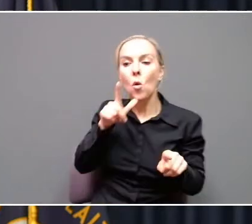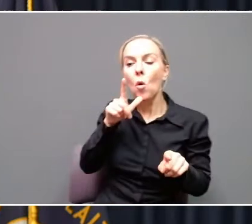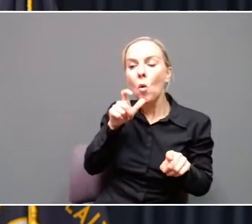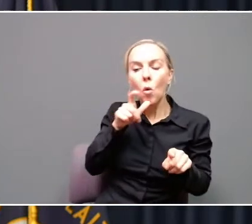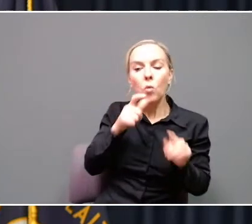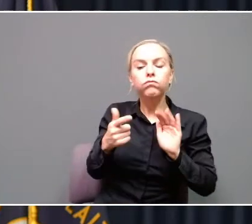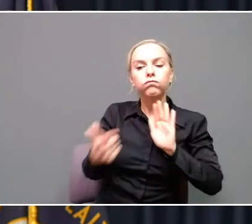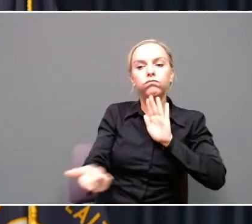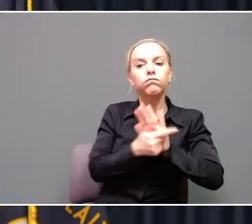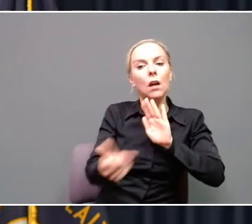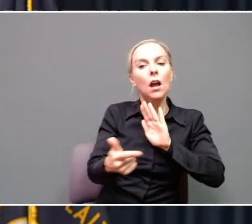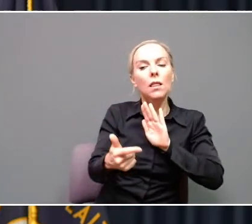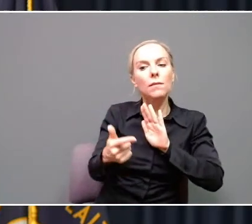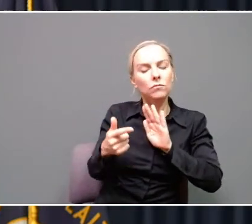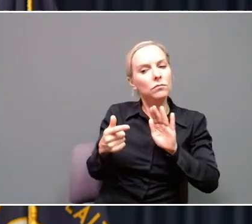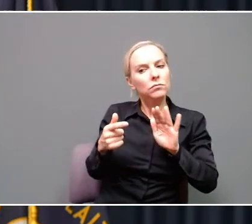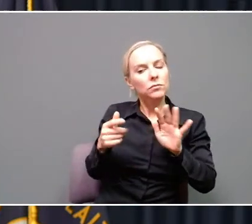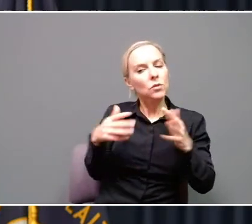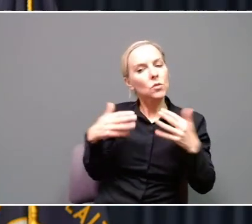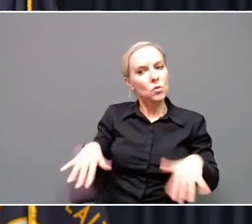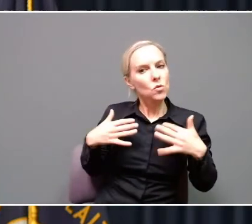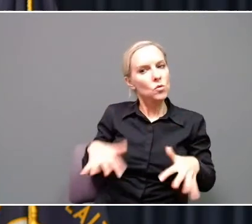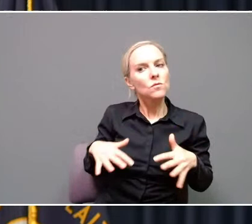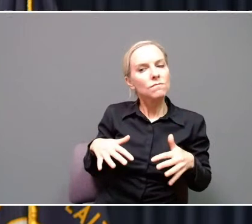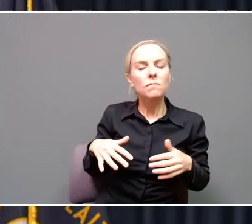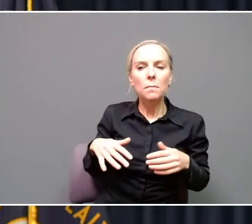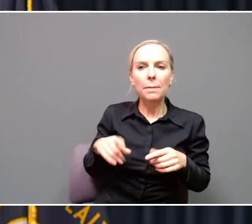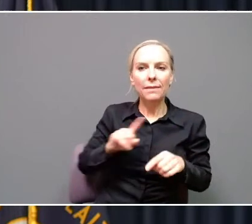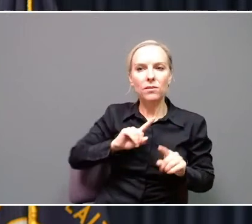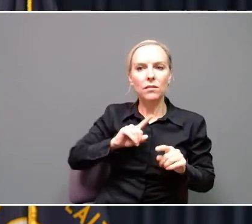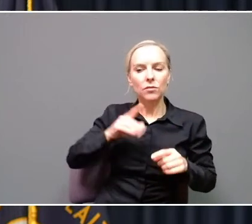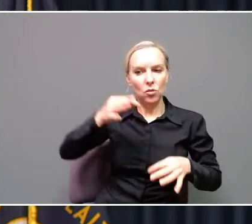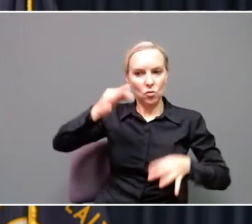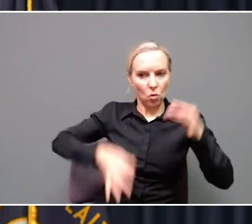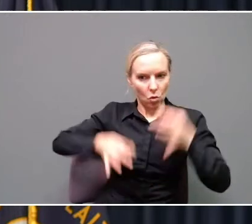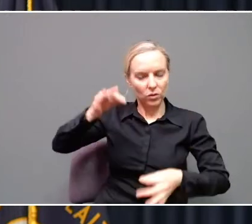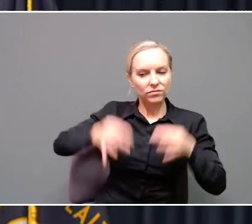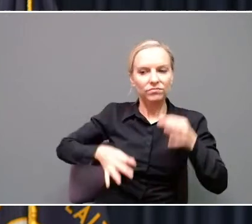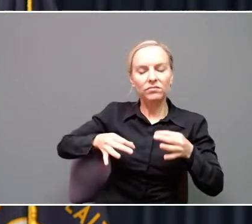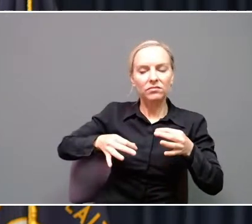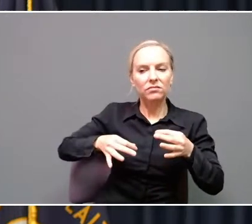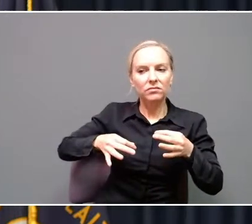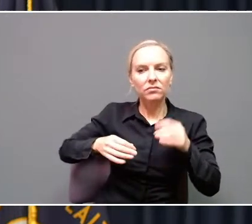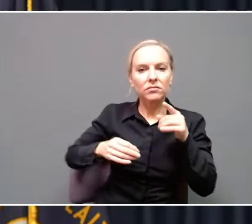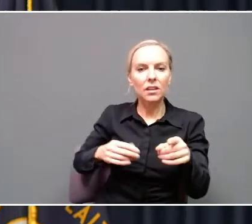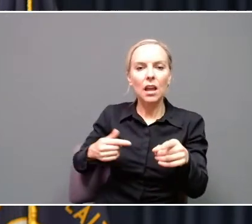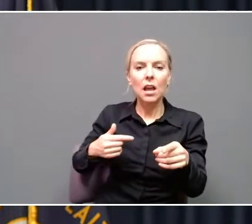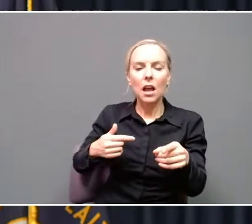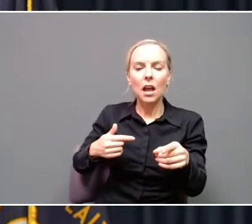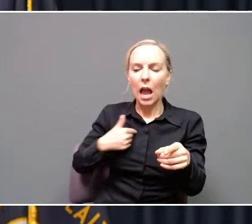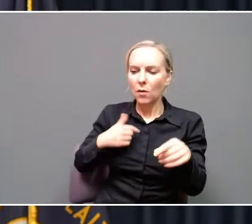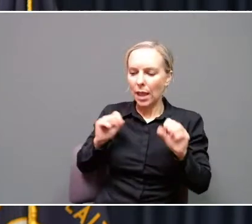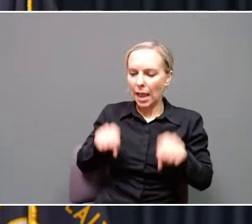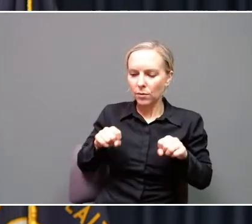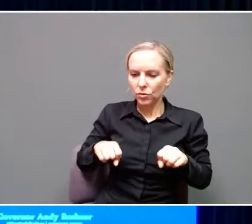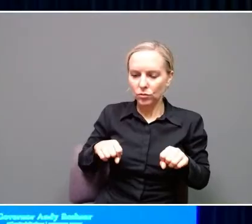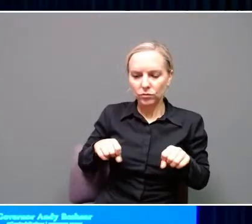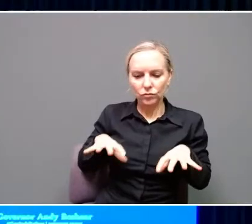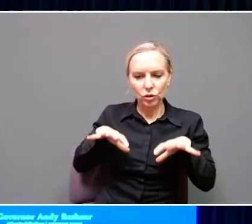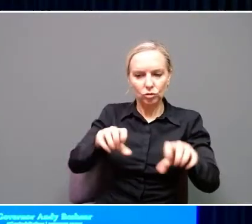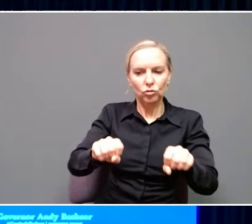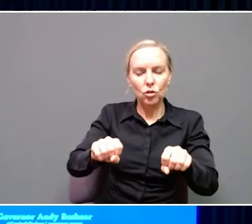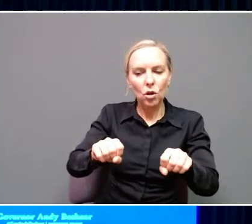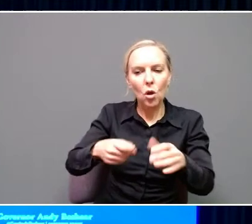which is typically the outcome. I was able to secure a price